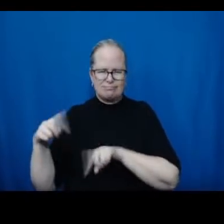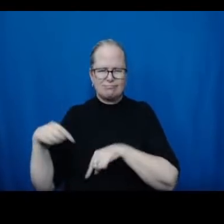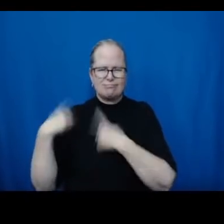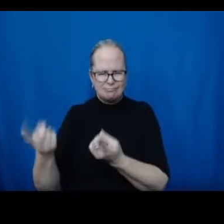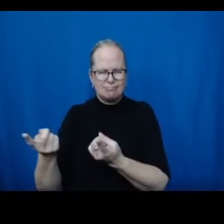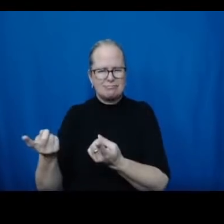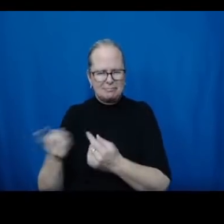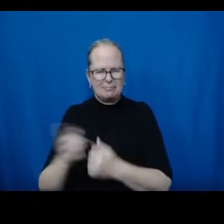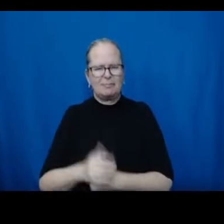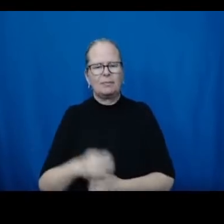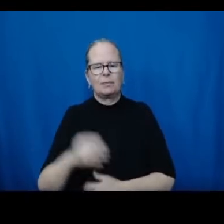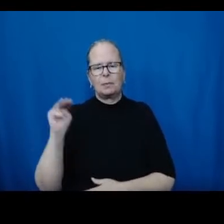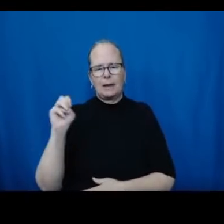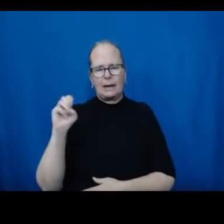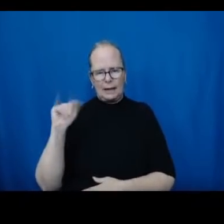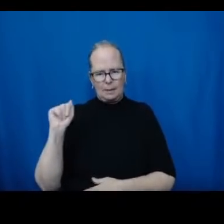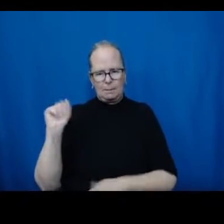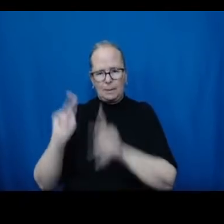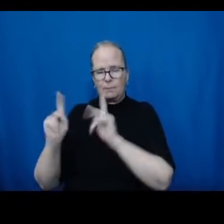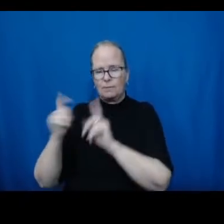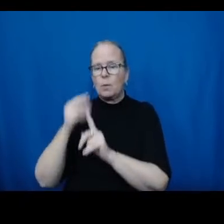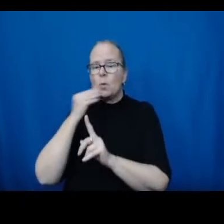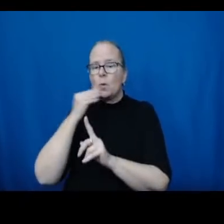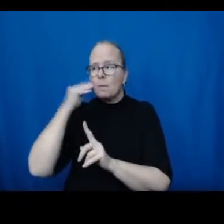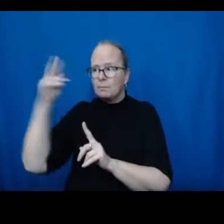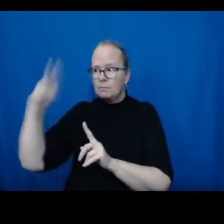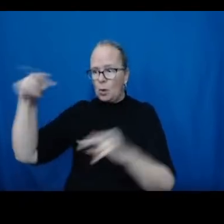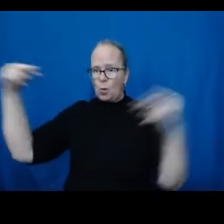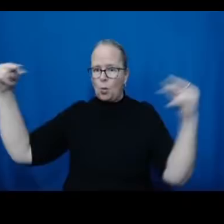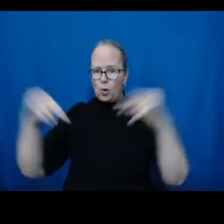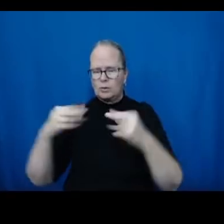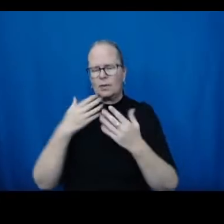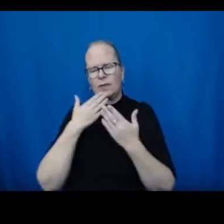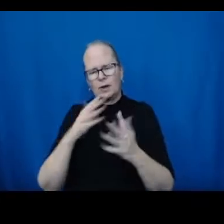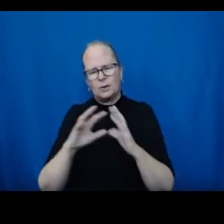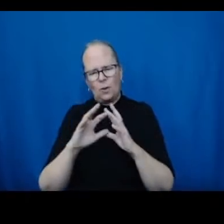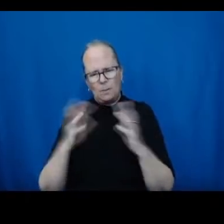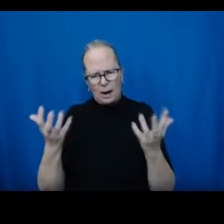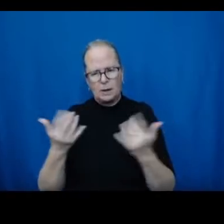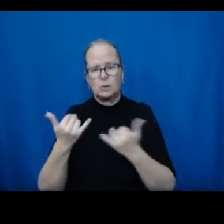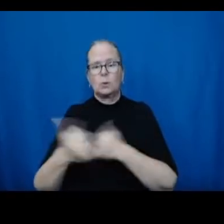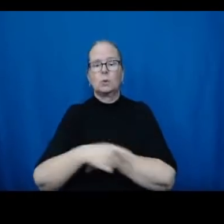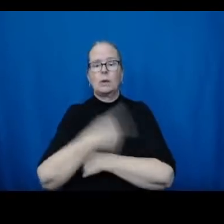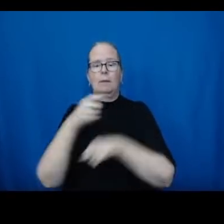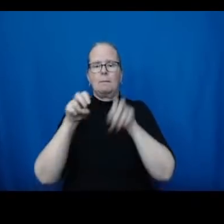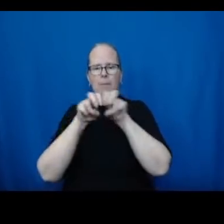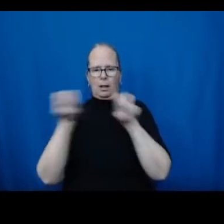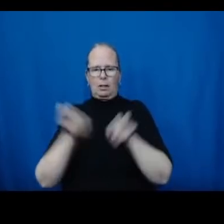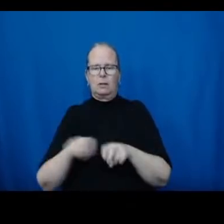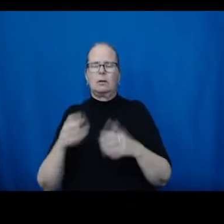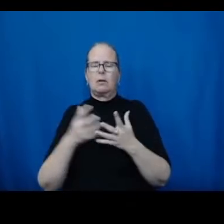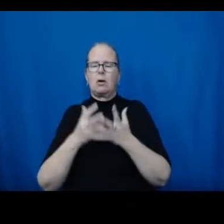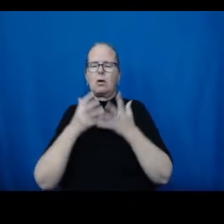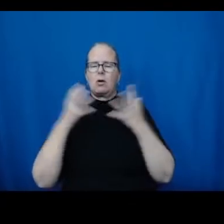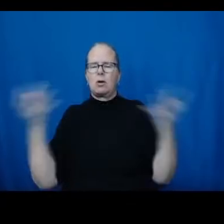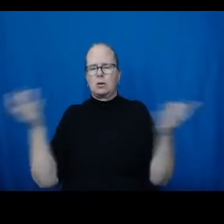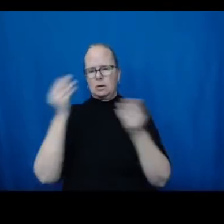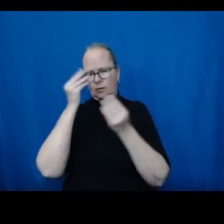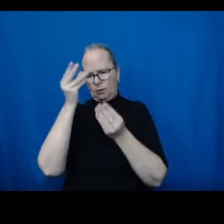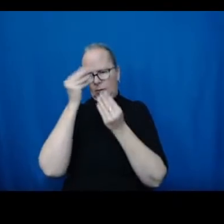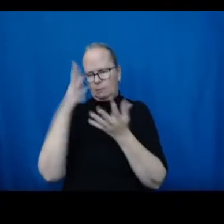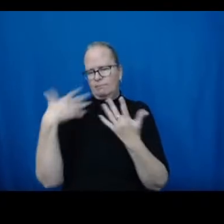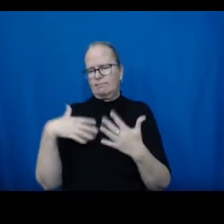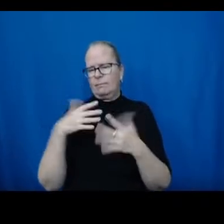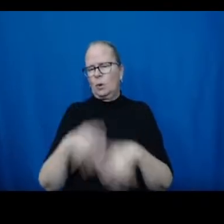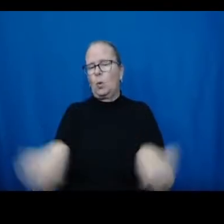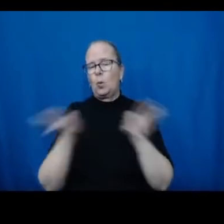panel, again, contained a lot of critical information for talking to folks in your circle of influence to overcome barriers on vaccination. Feel